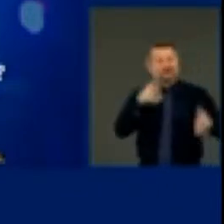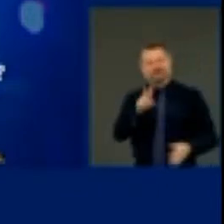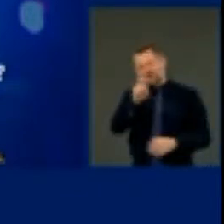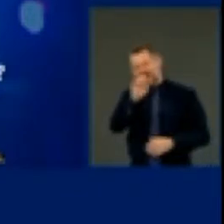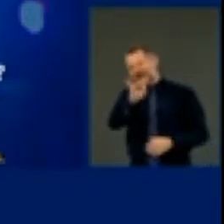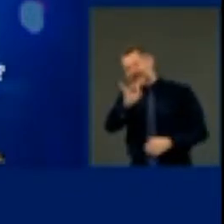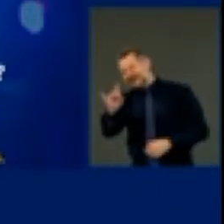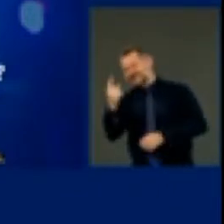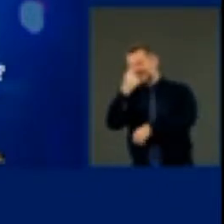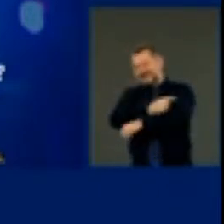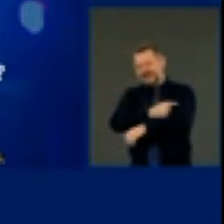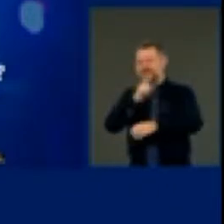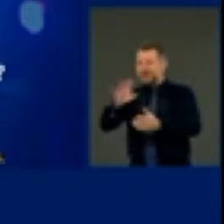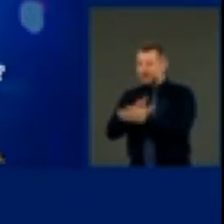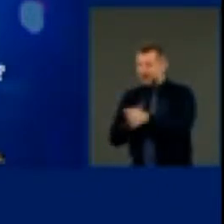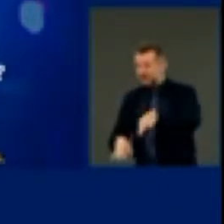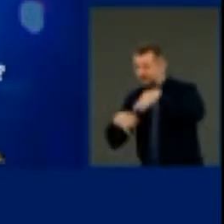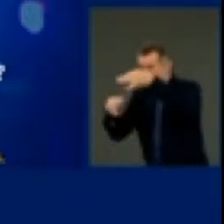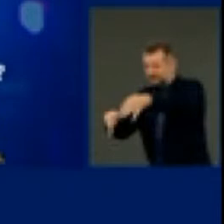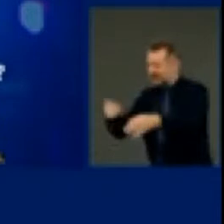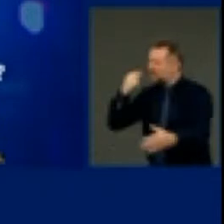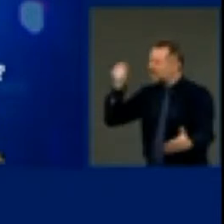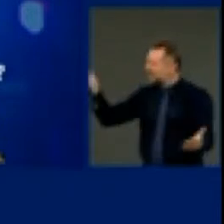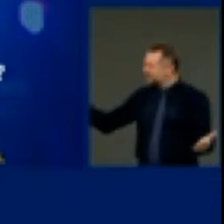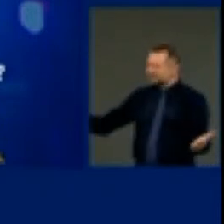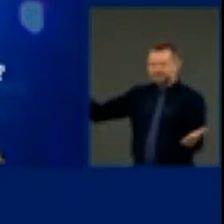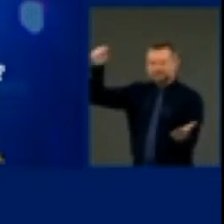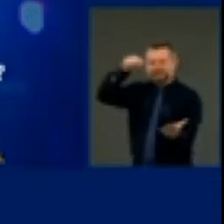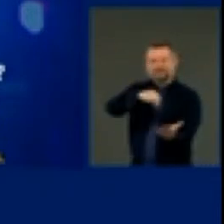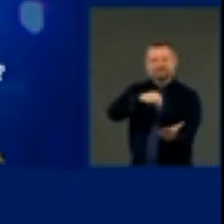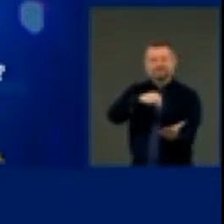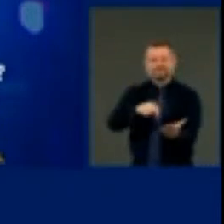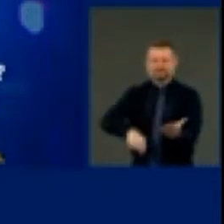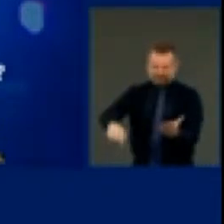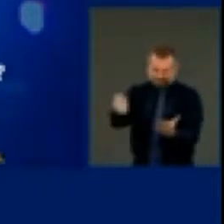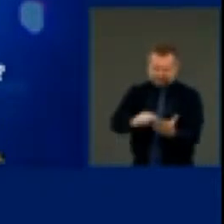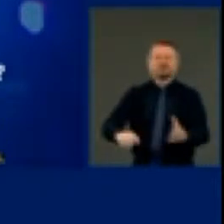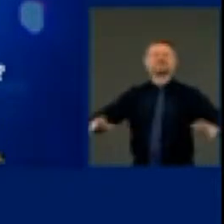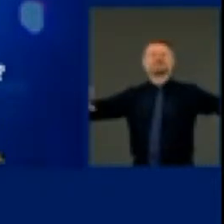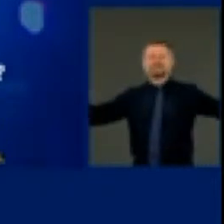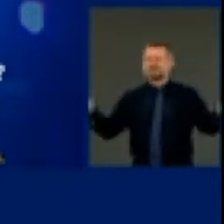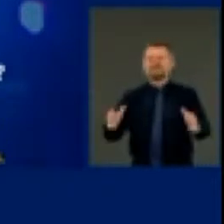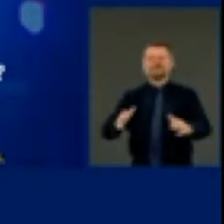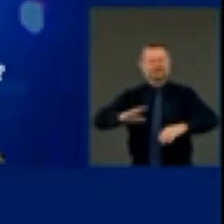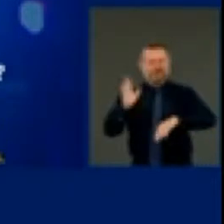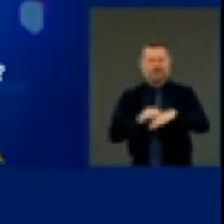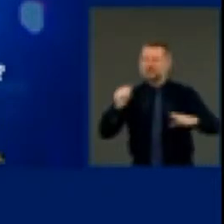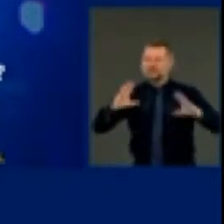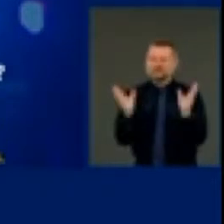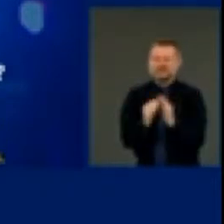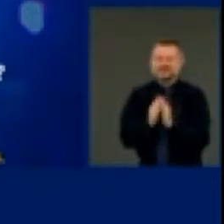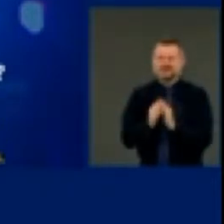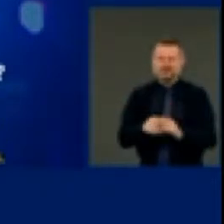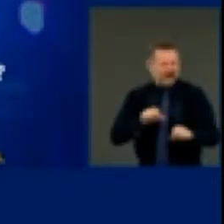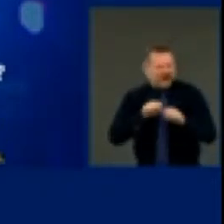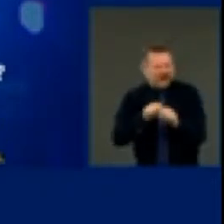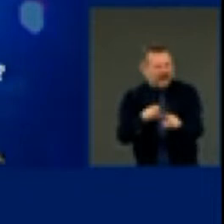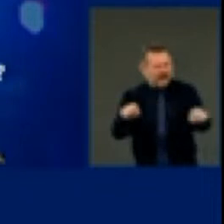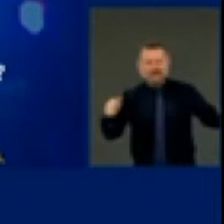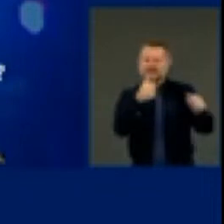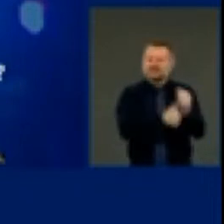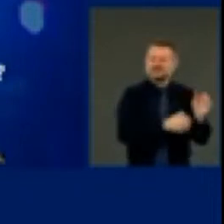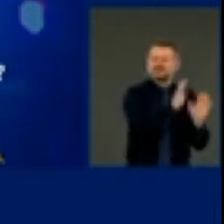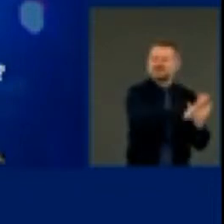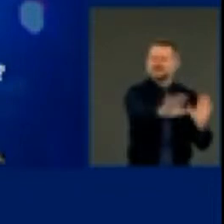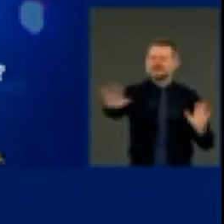meeting? Ask that question to every one of the 500 communities in this state that have a